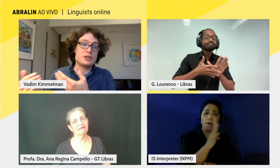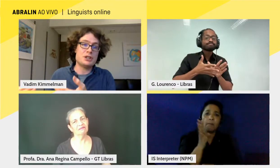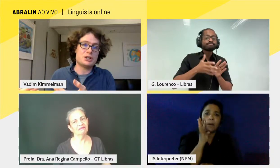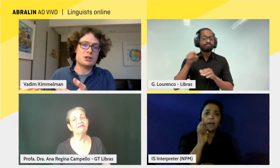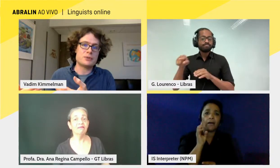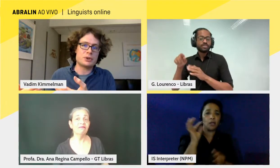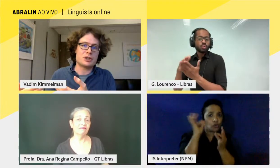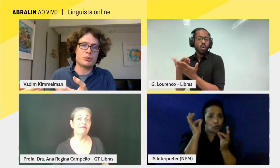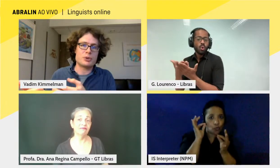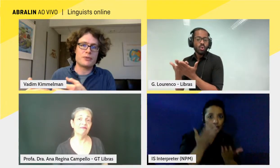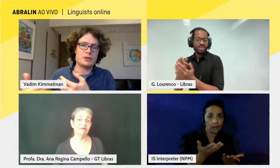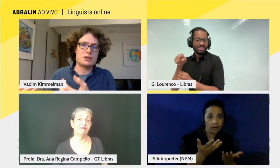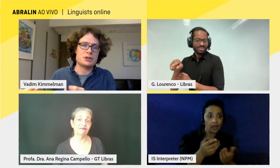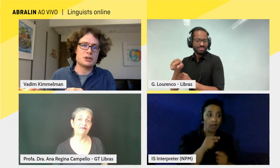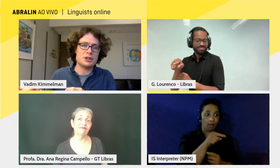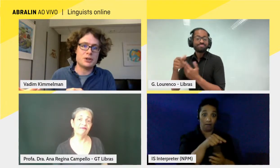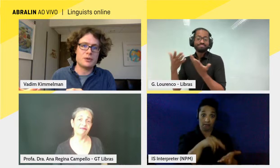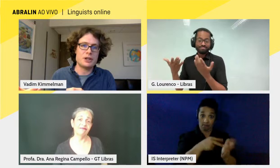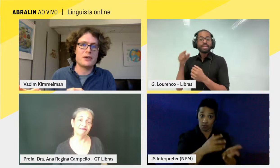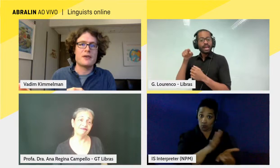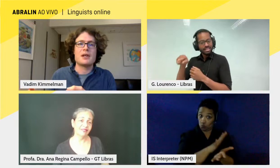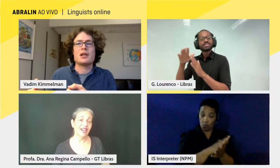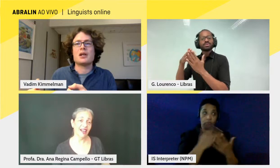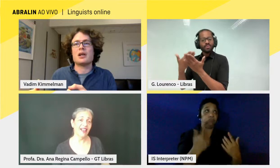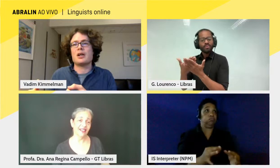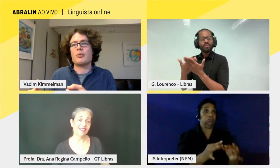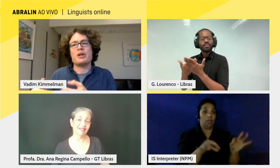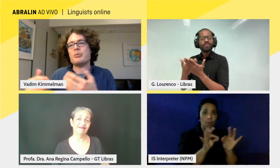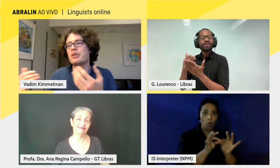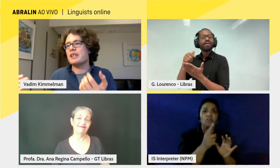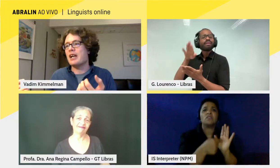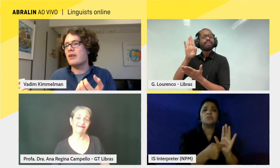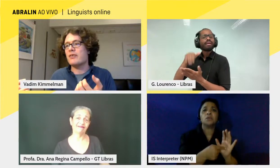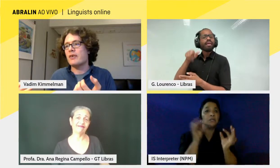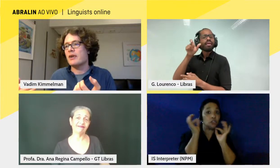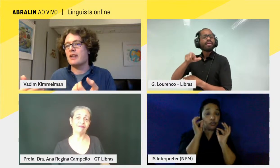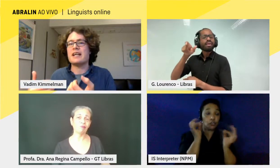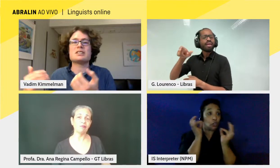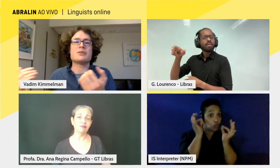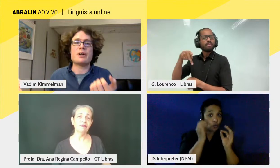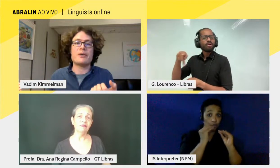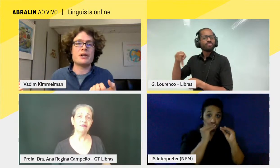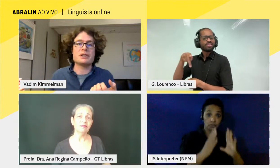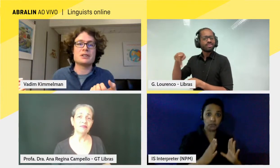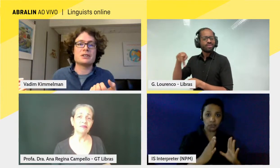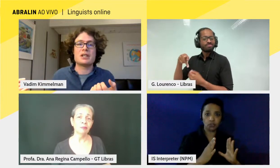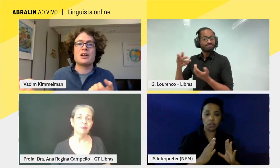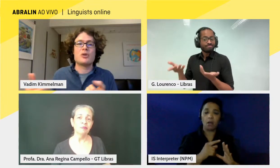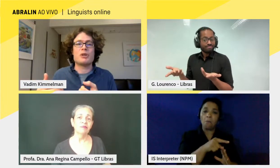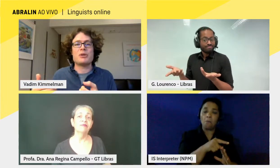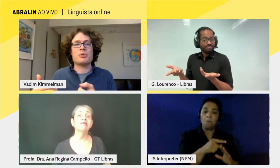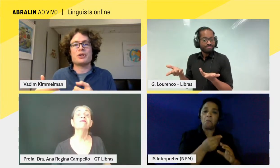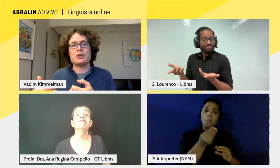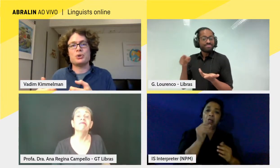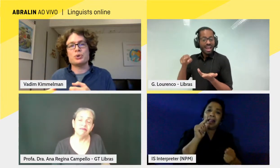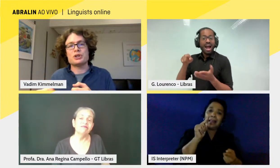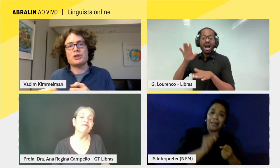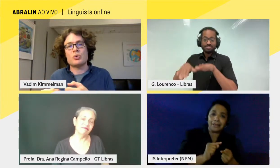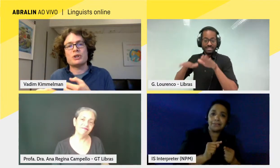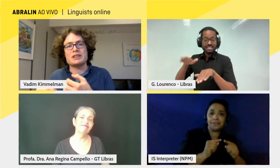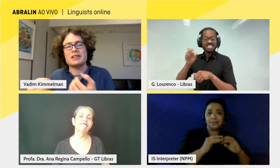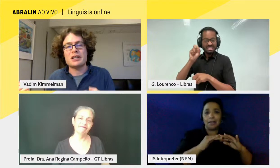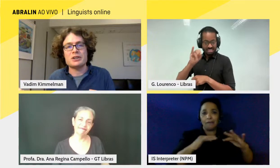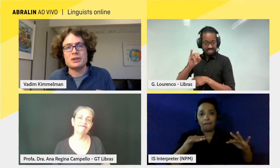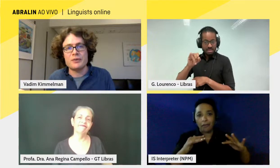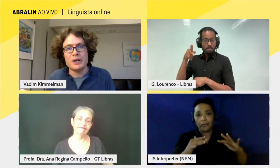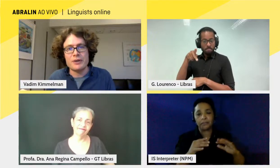important, if the teachers, for example, if the teachers are hearing, maybe they have less variants, maybe they use